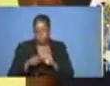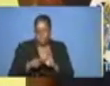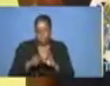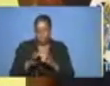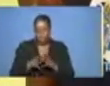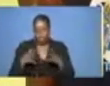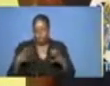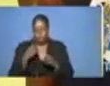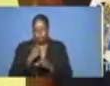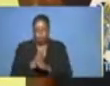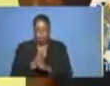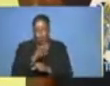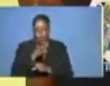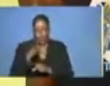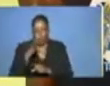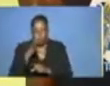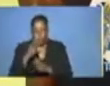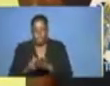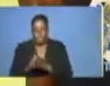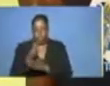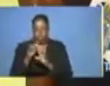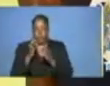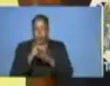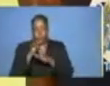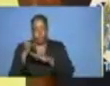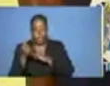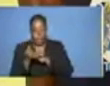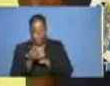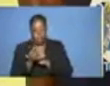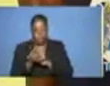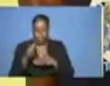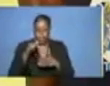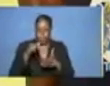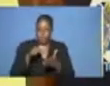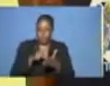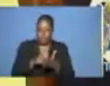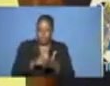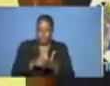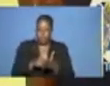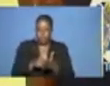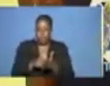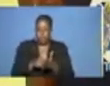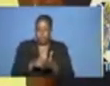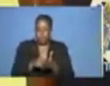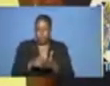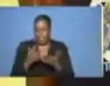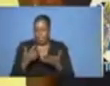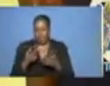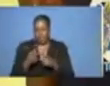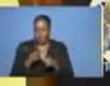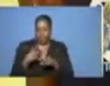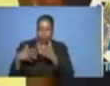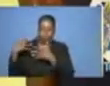of farmers from and growers from the family islands. So this kind of stems back to almost 100 years